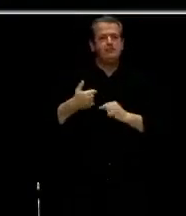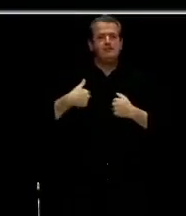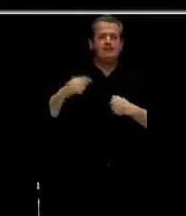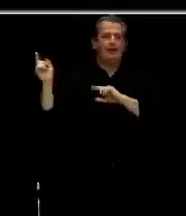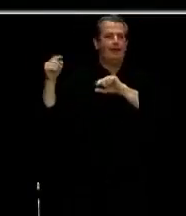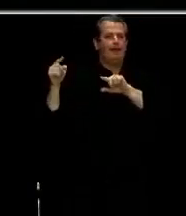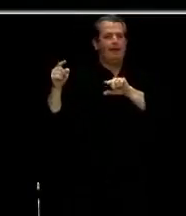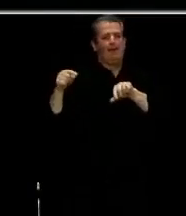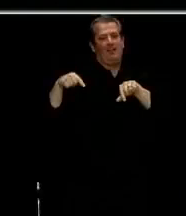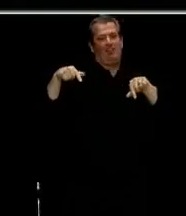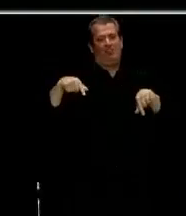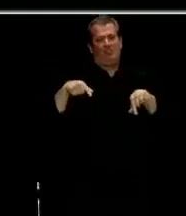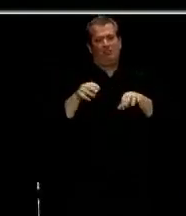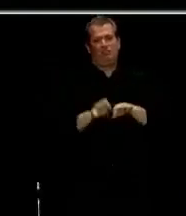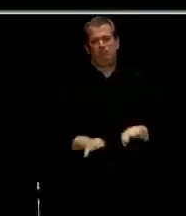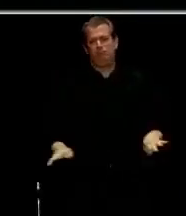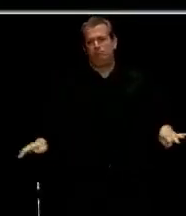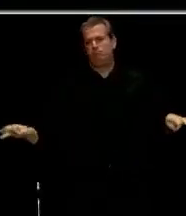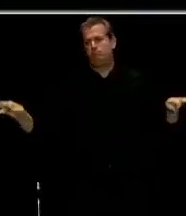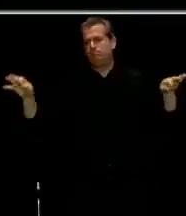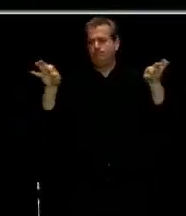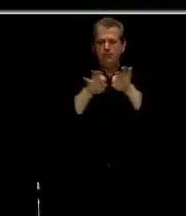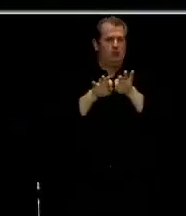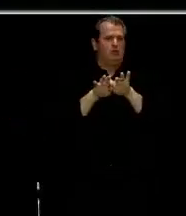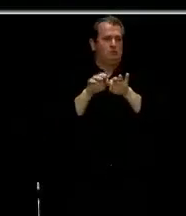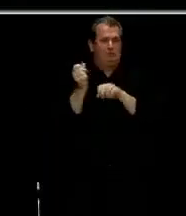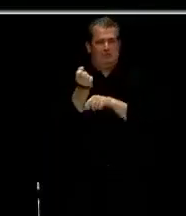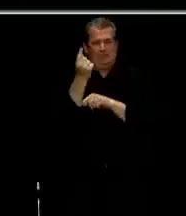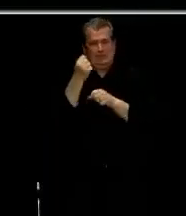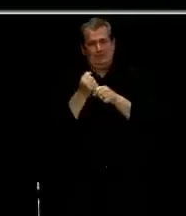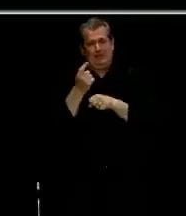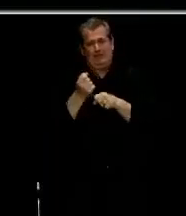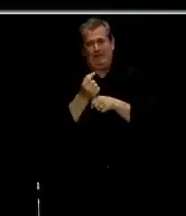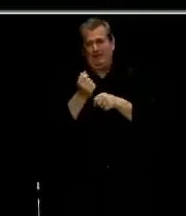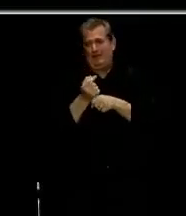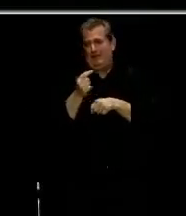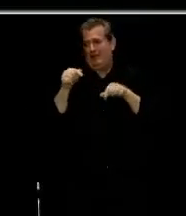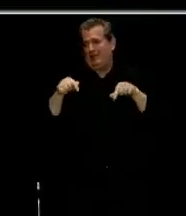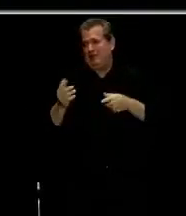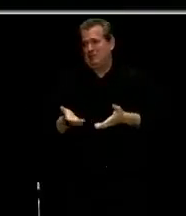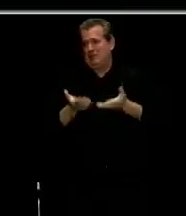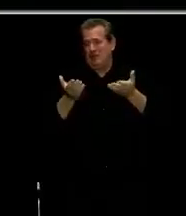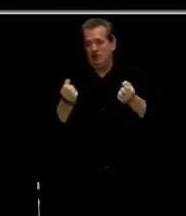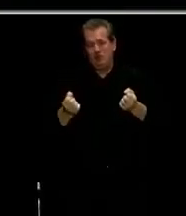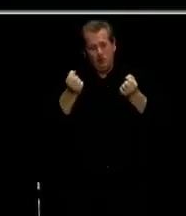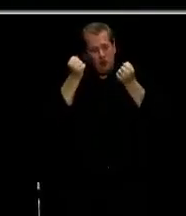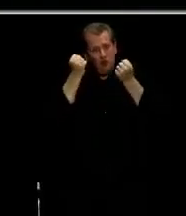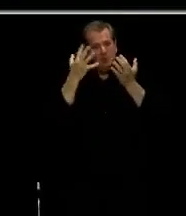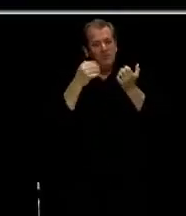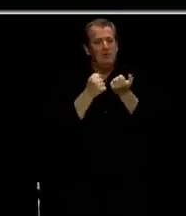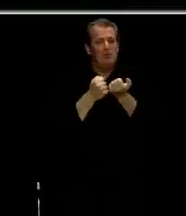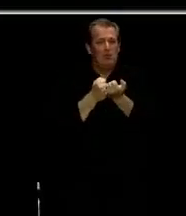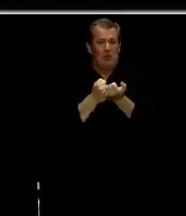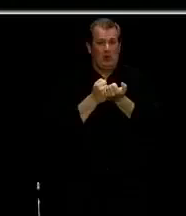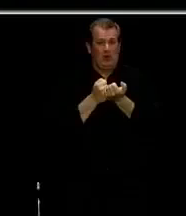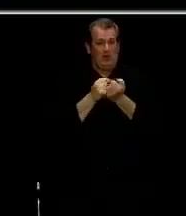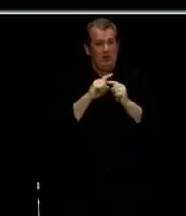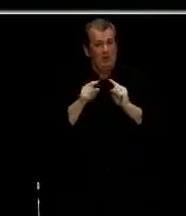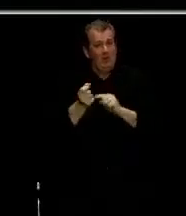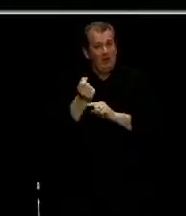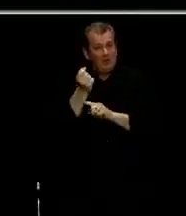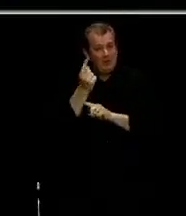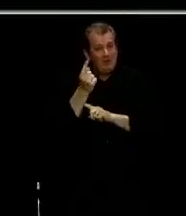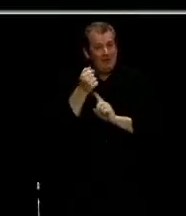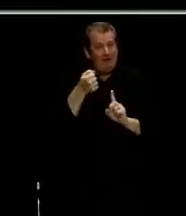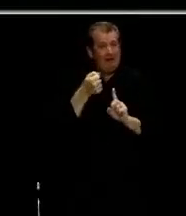value that this event, Annual Summit, provides for so many people and the impact that the people it